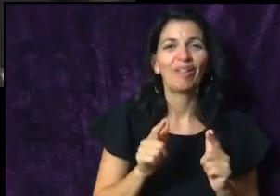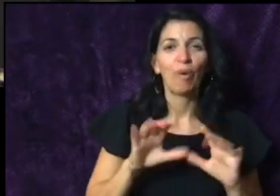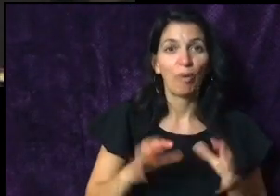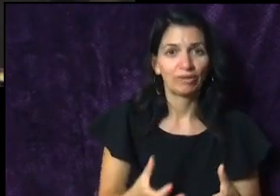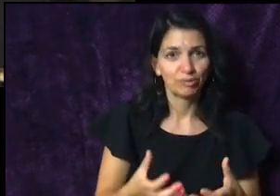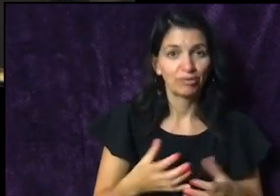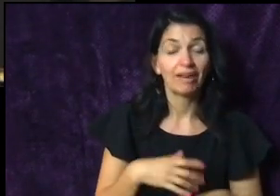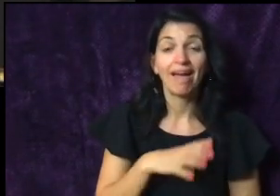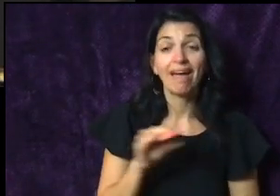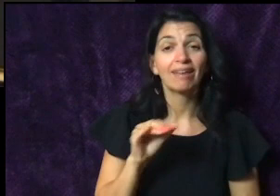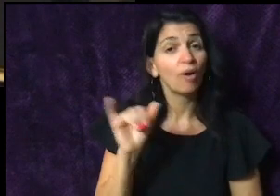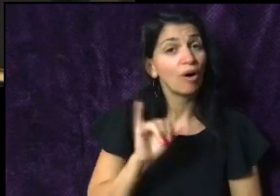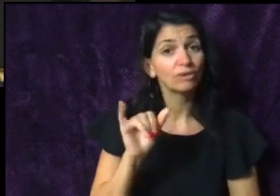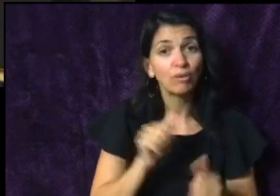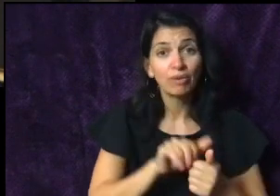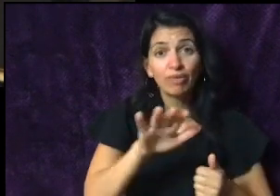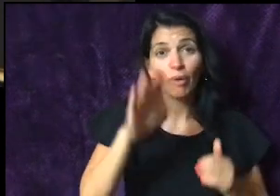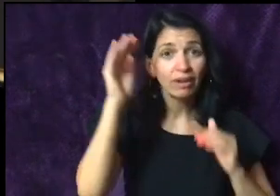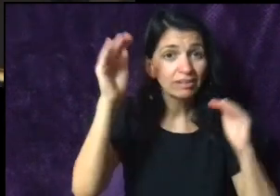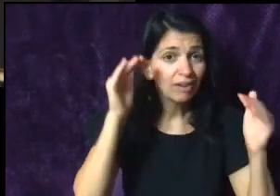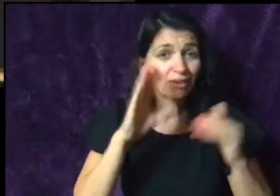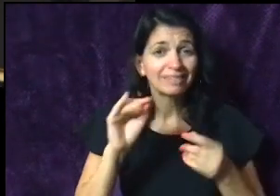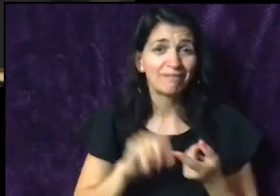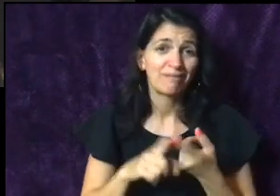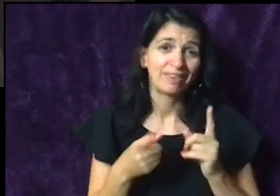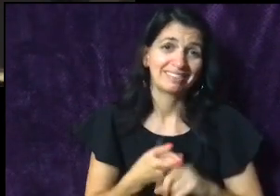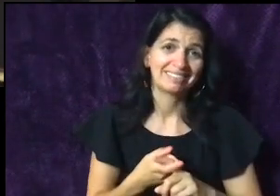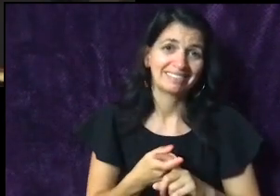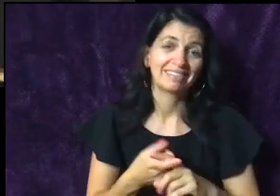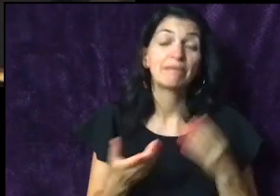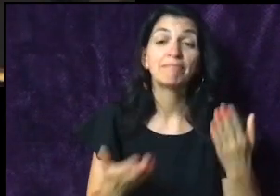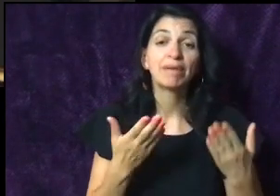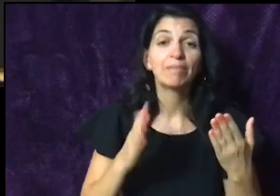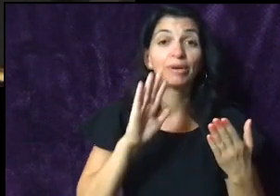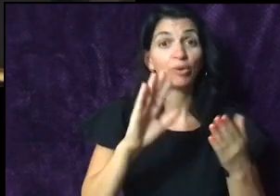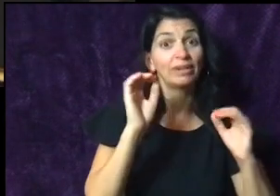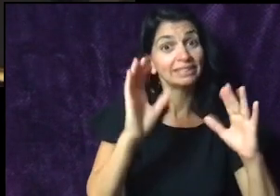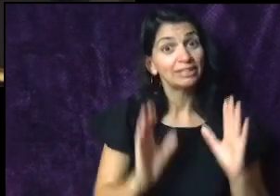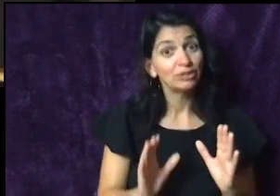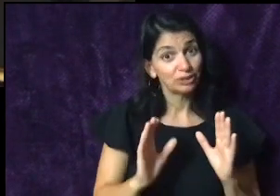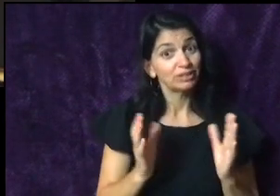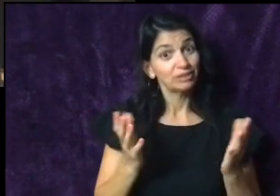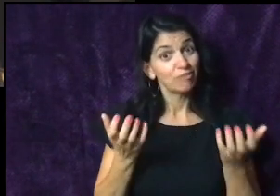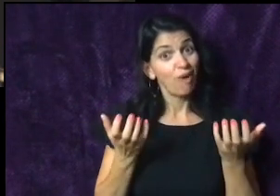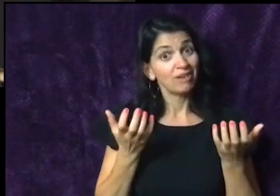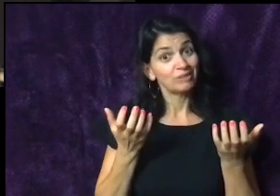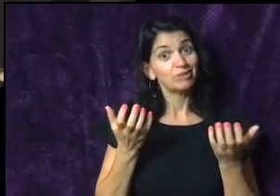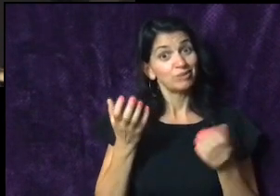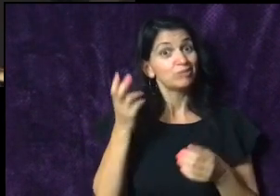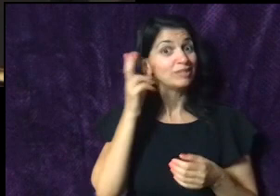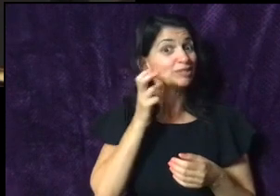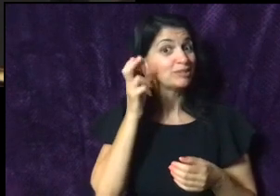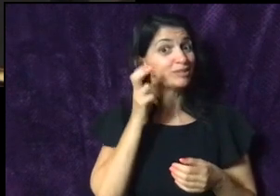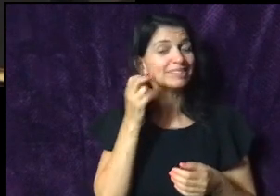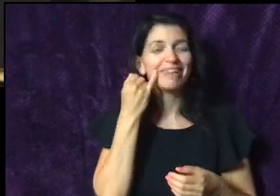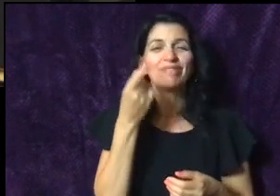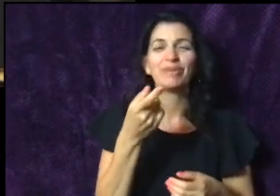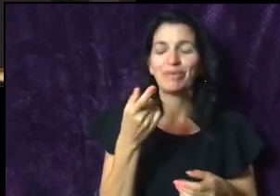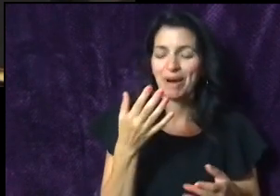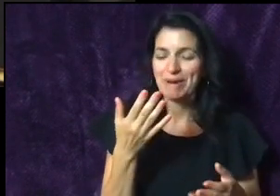also share it with your adults and with your other friends. Maybe your teacher would like to hear it if you